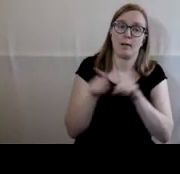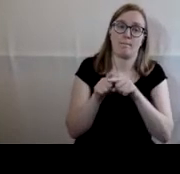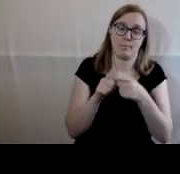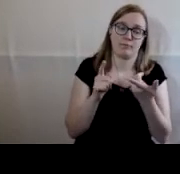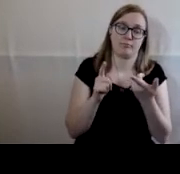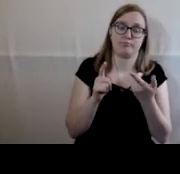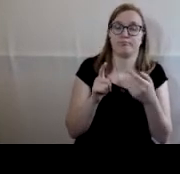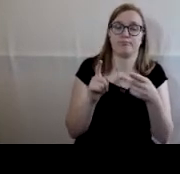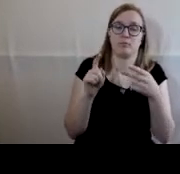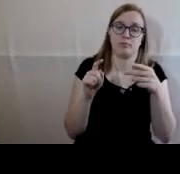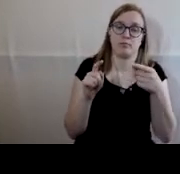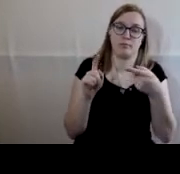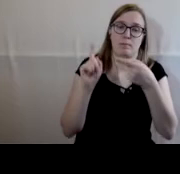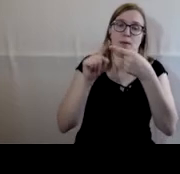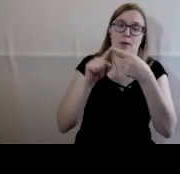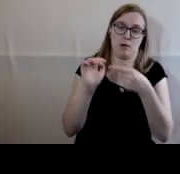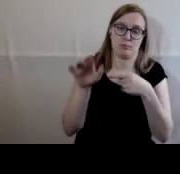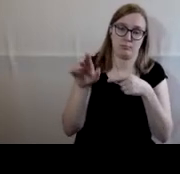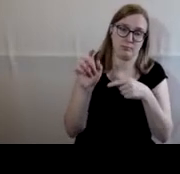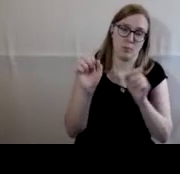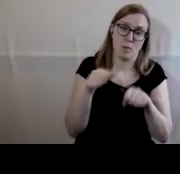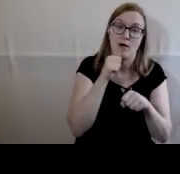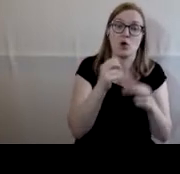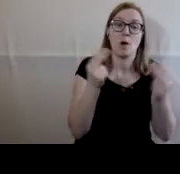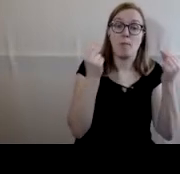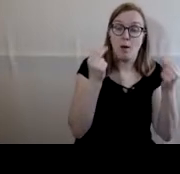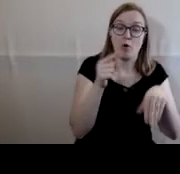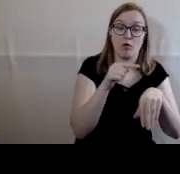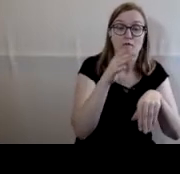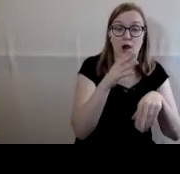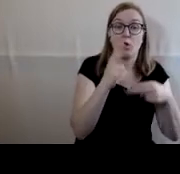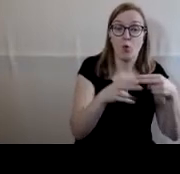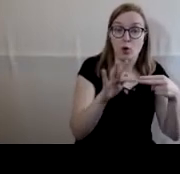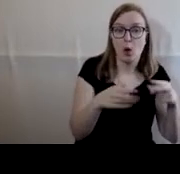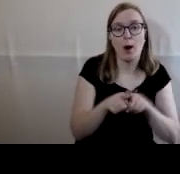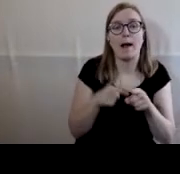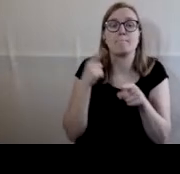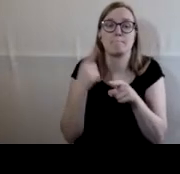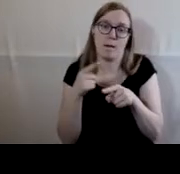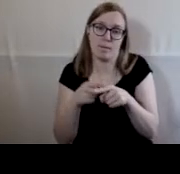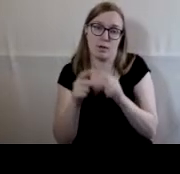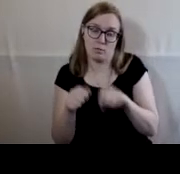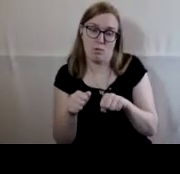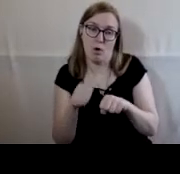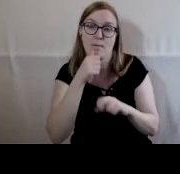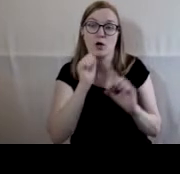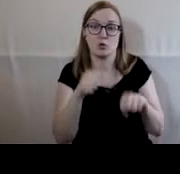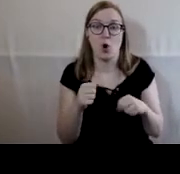And they might do that outside of the school hours. They might do that, an hour before school starts,